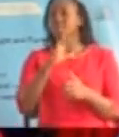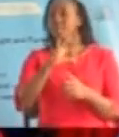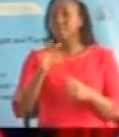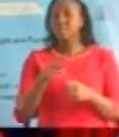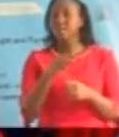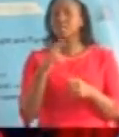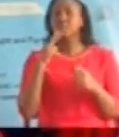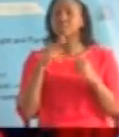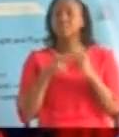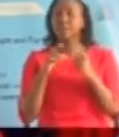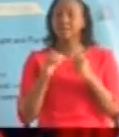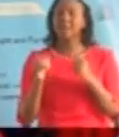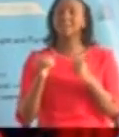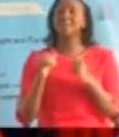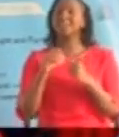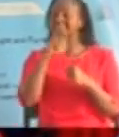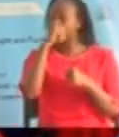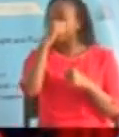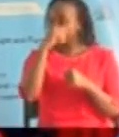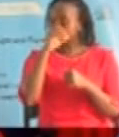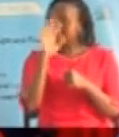3,459 bachelor's degrees,